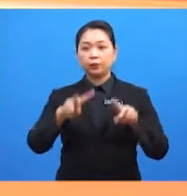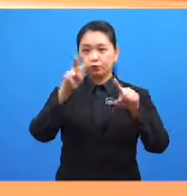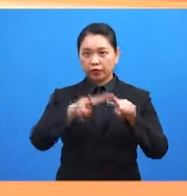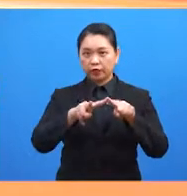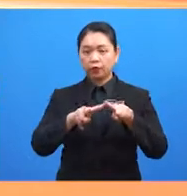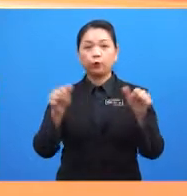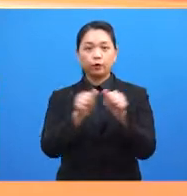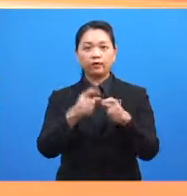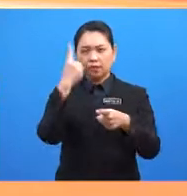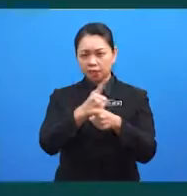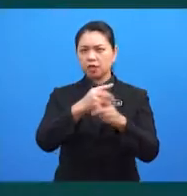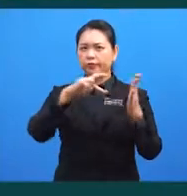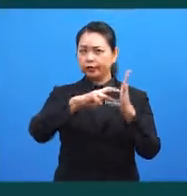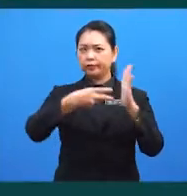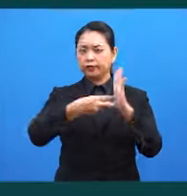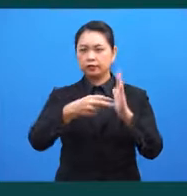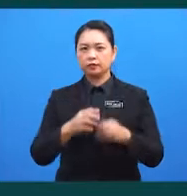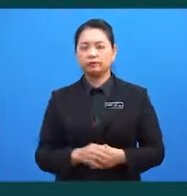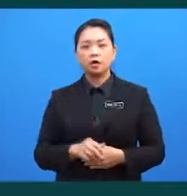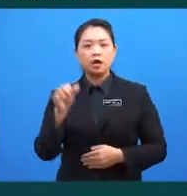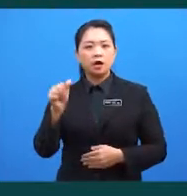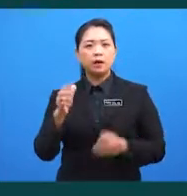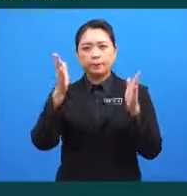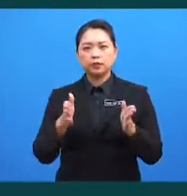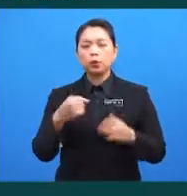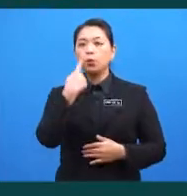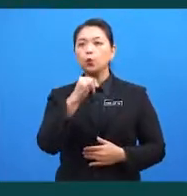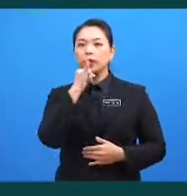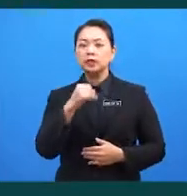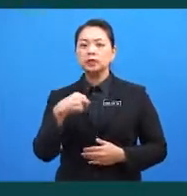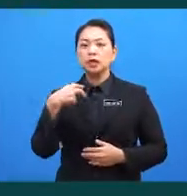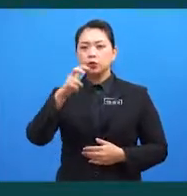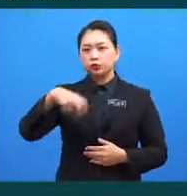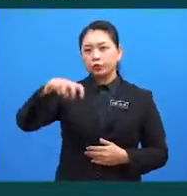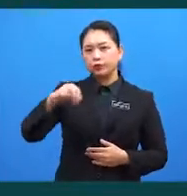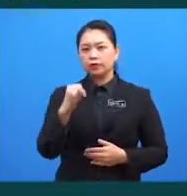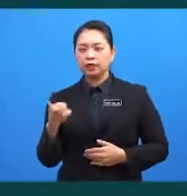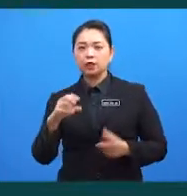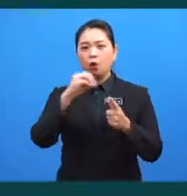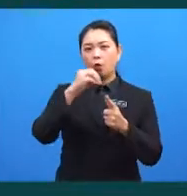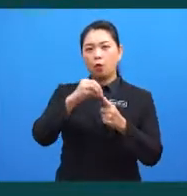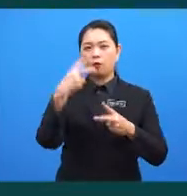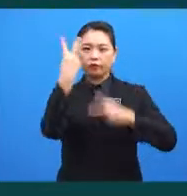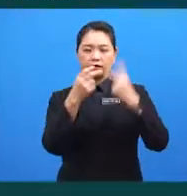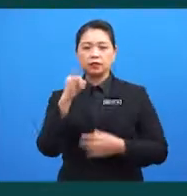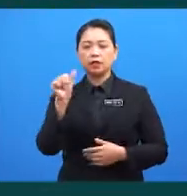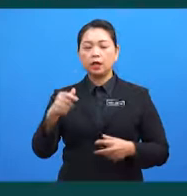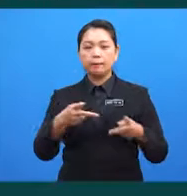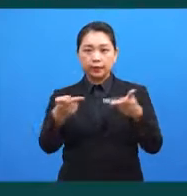correct definition. A person who is traveling or visiting a place for